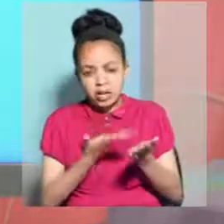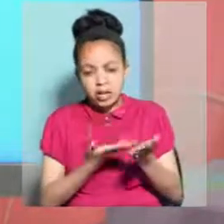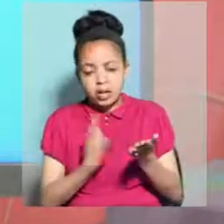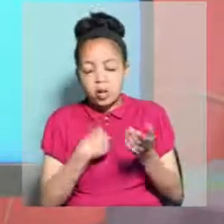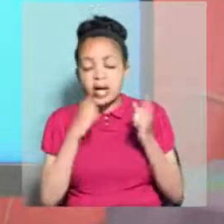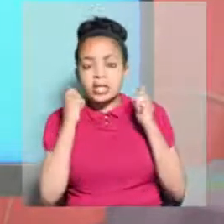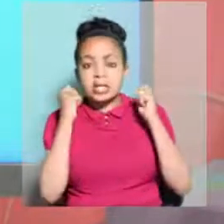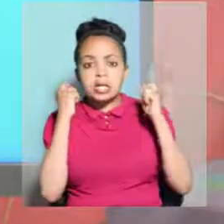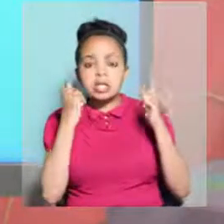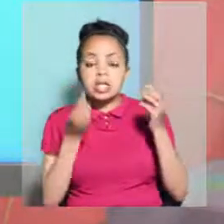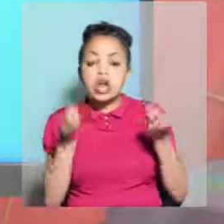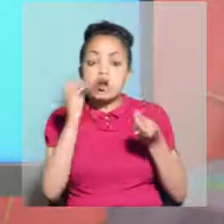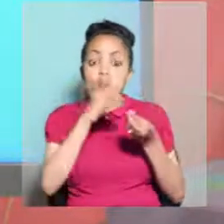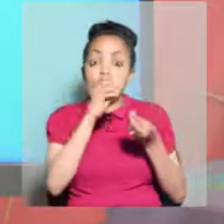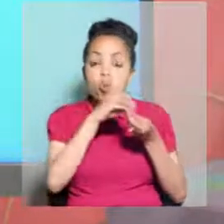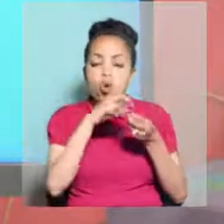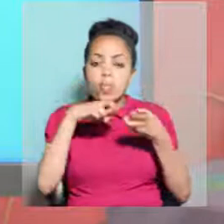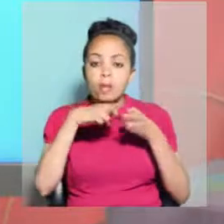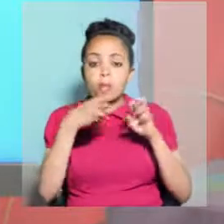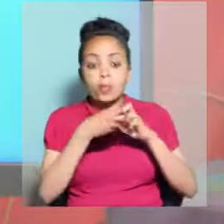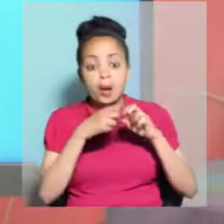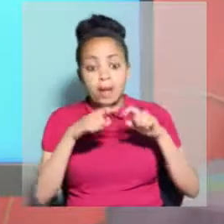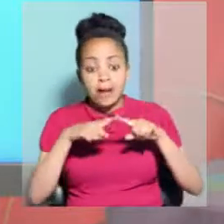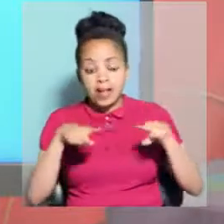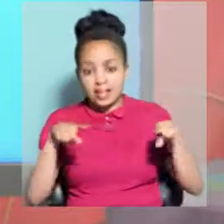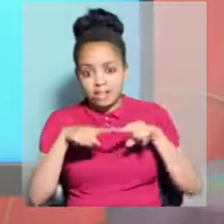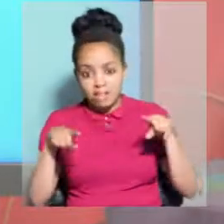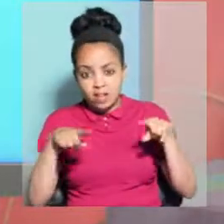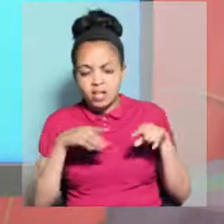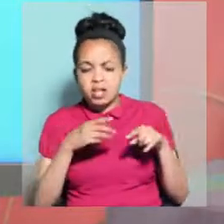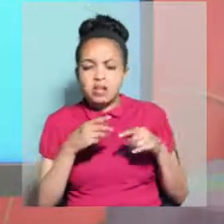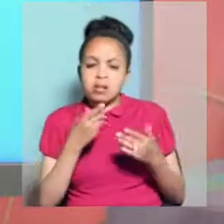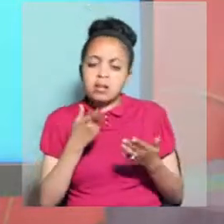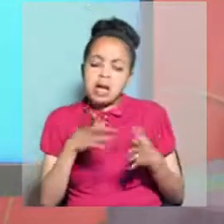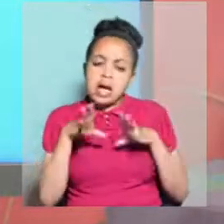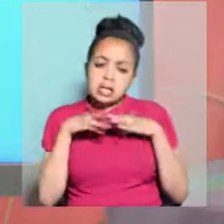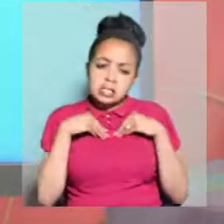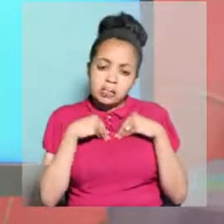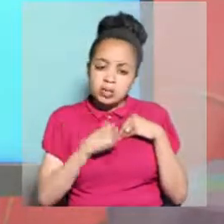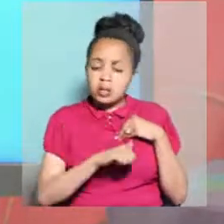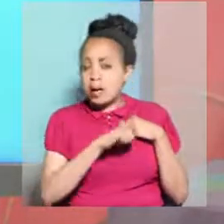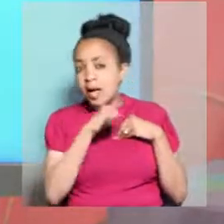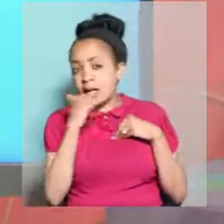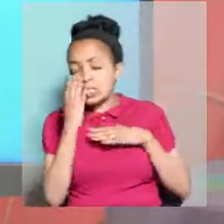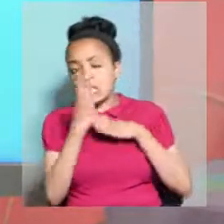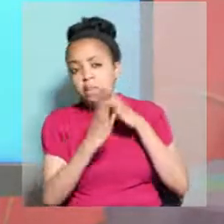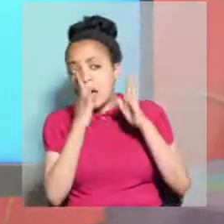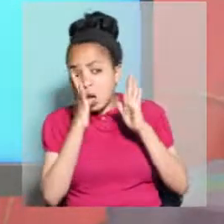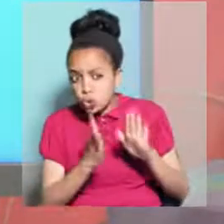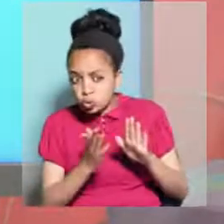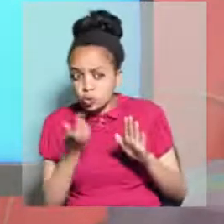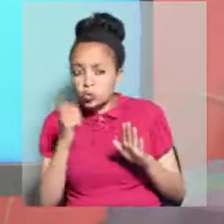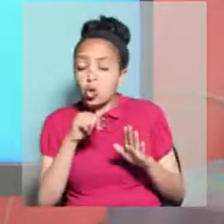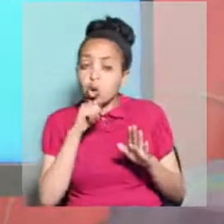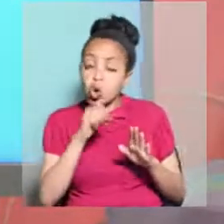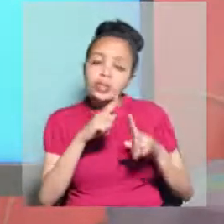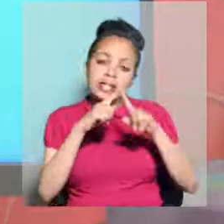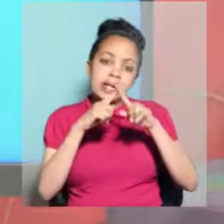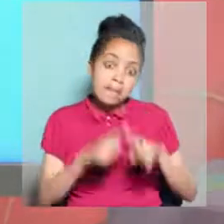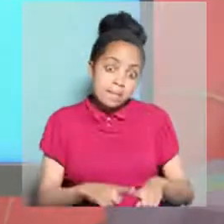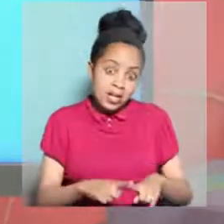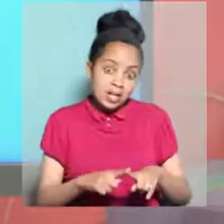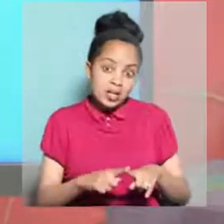to be understand more about that of the problem identified. Whether it is accepted by another biologist or not can be depend